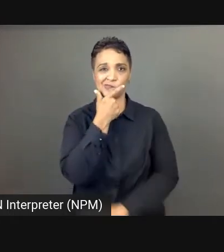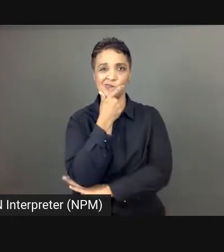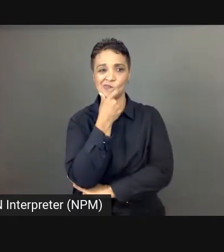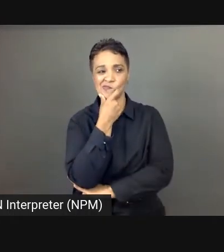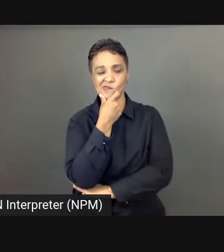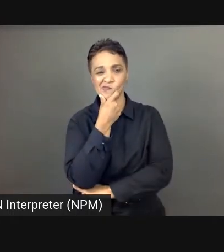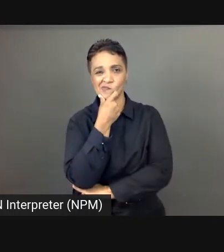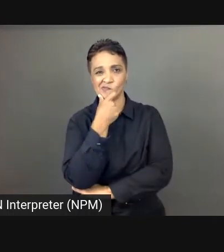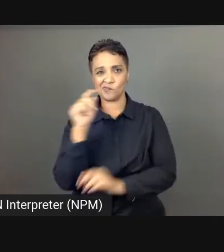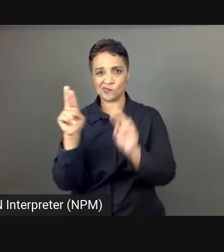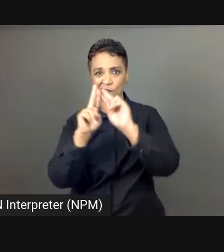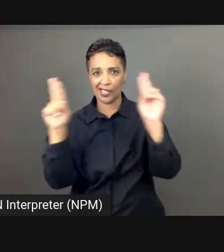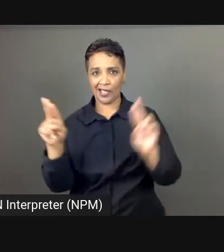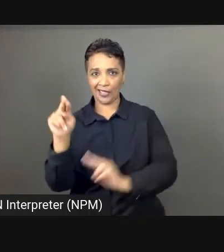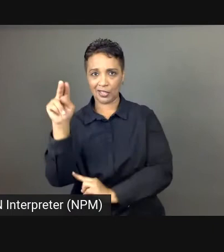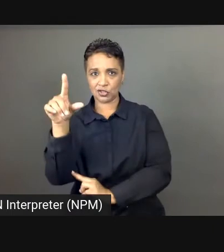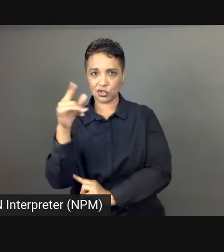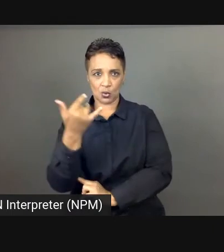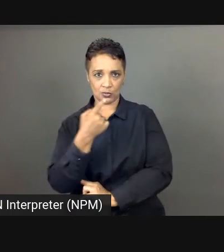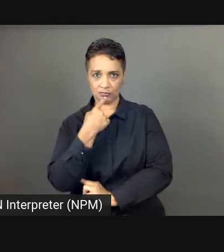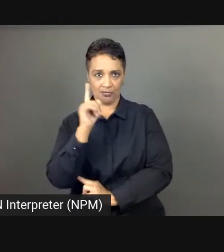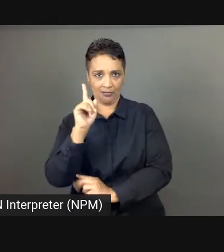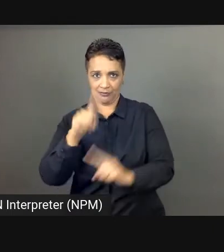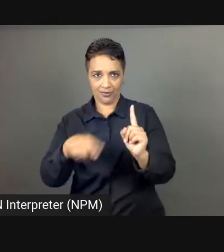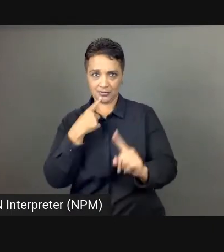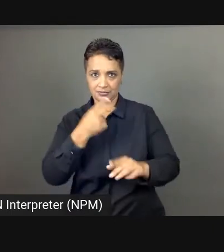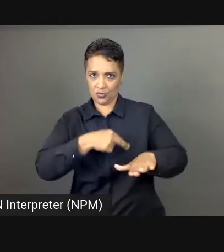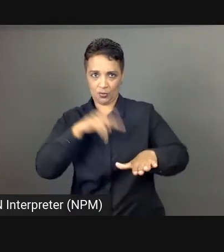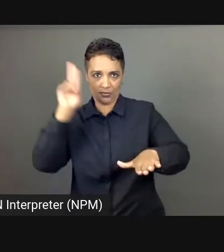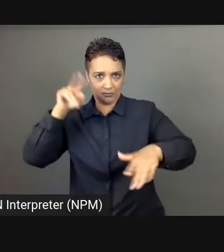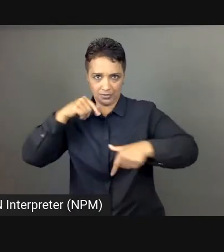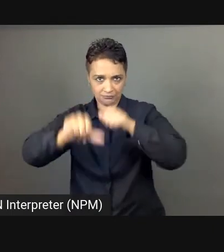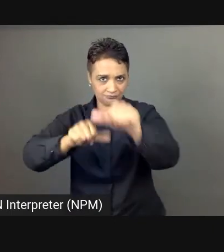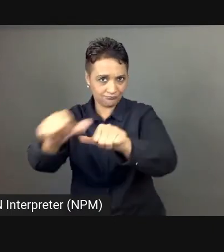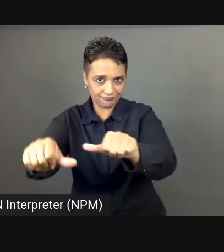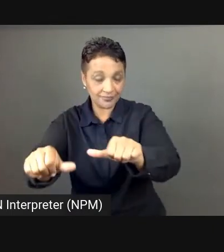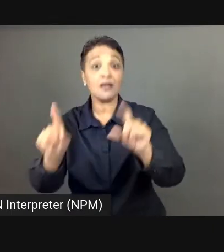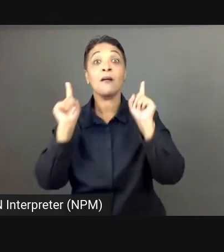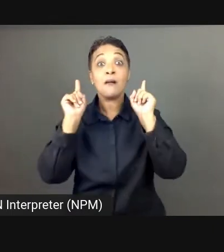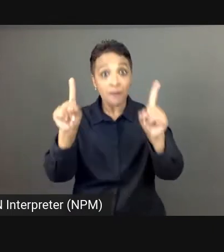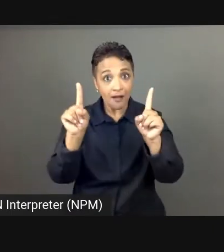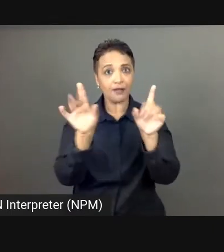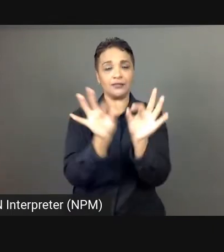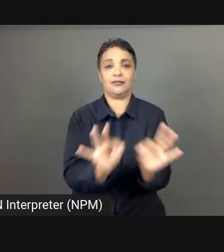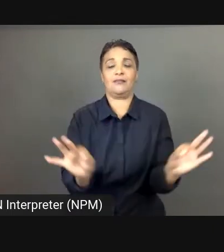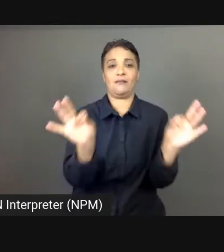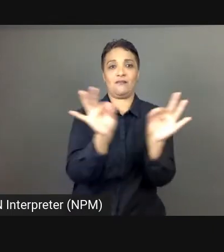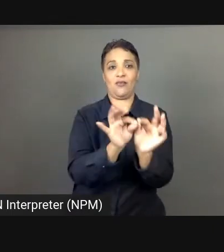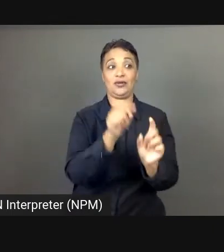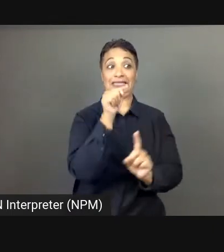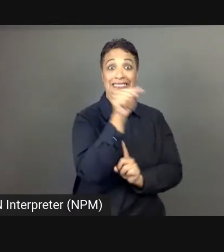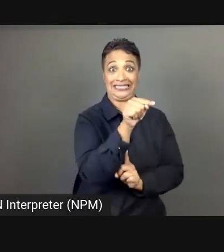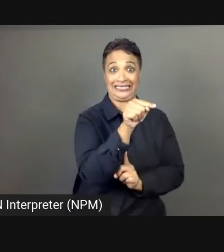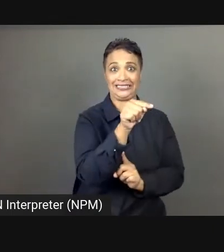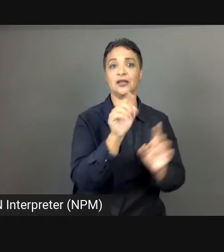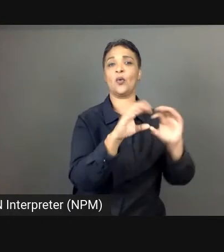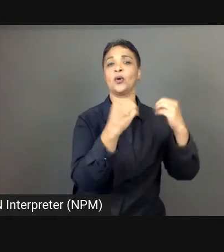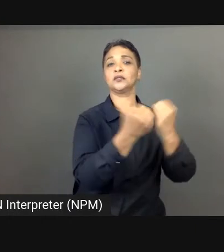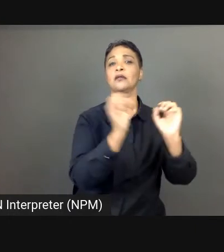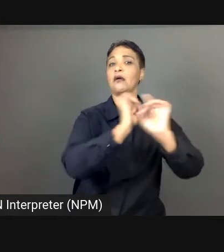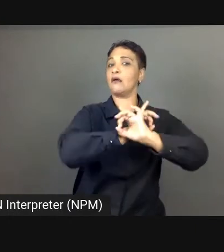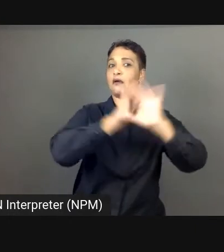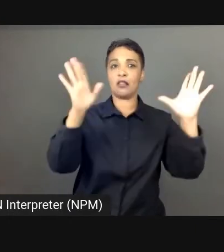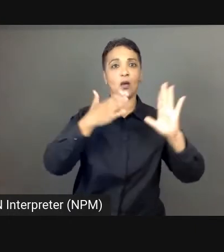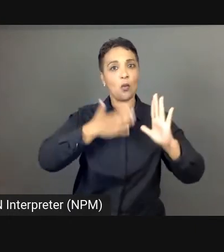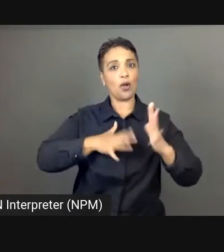they couldn't make a commitment like that. But it was kind of really important that the LGBTIQ organisation made that clear, because there's a much deeper